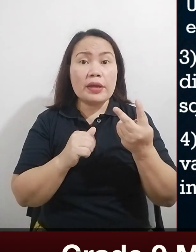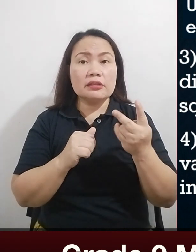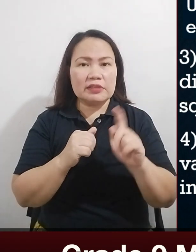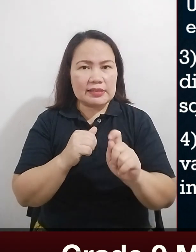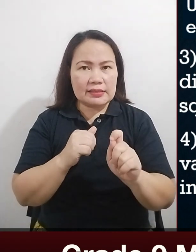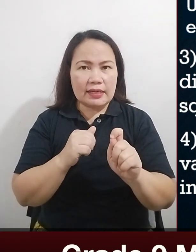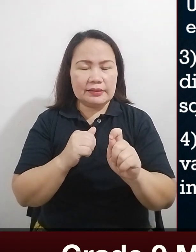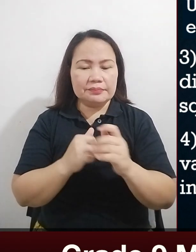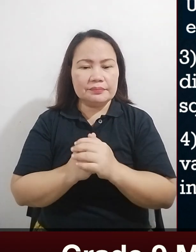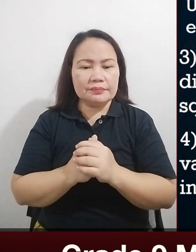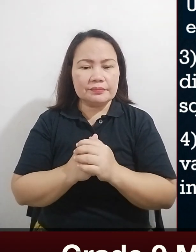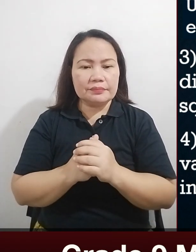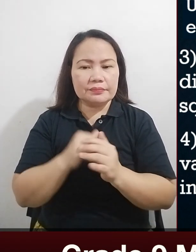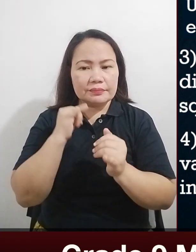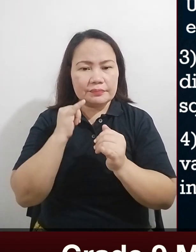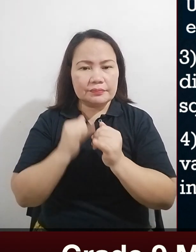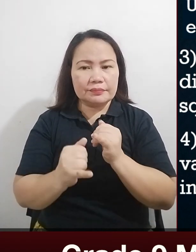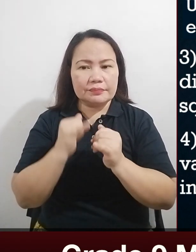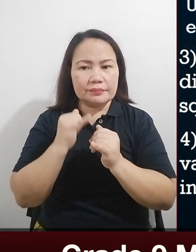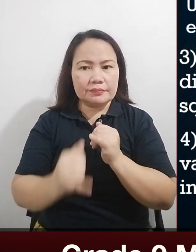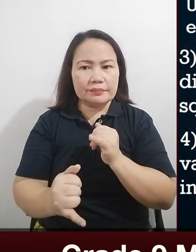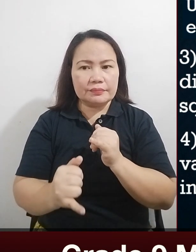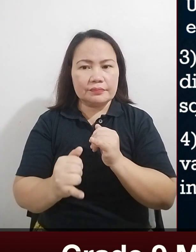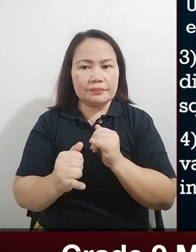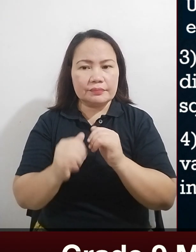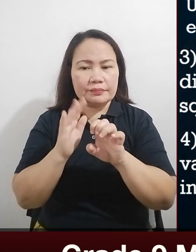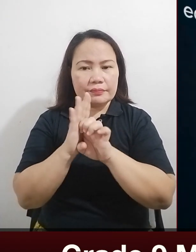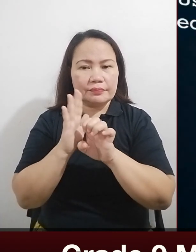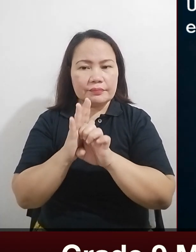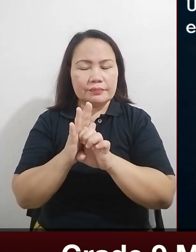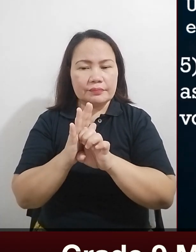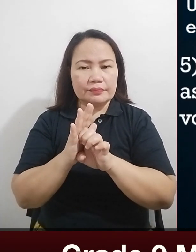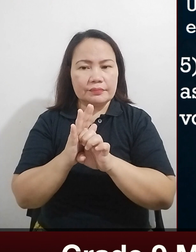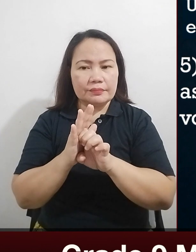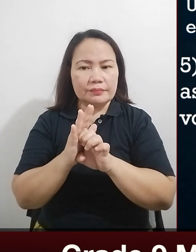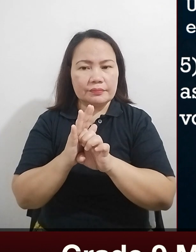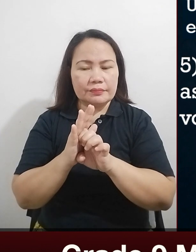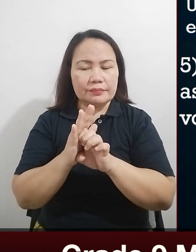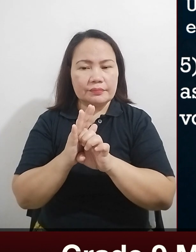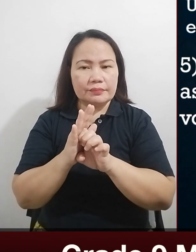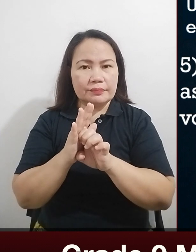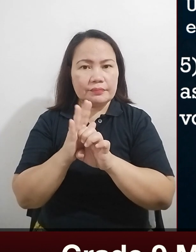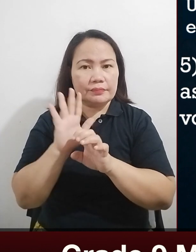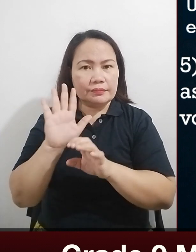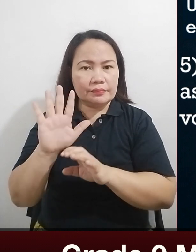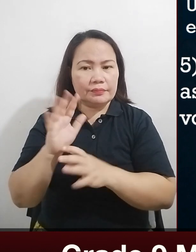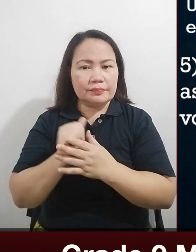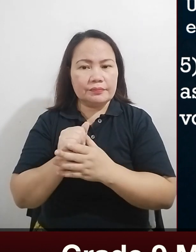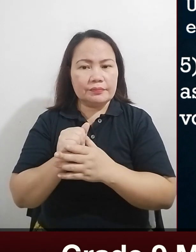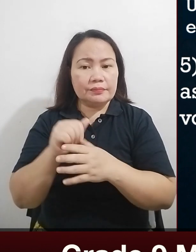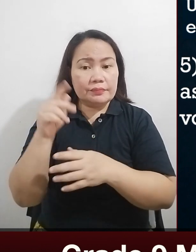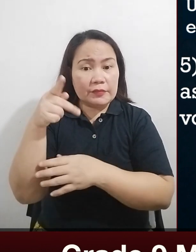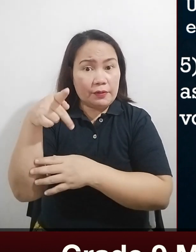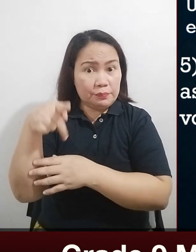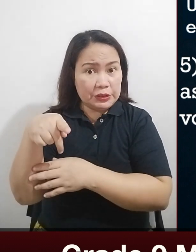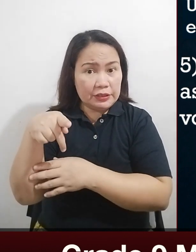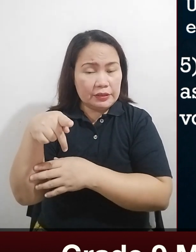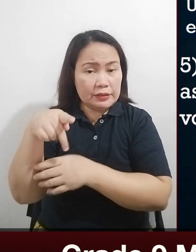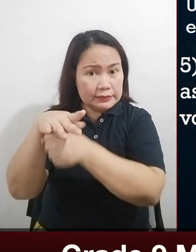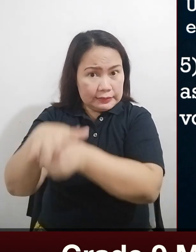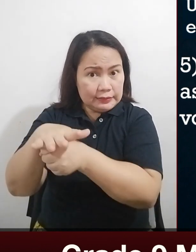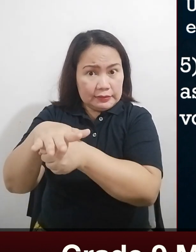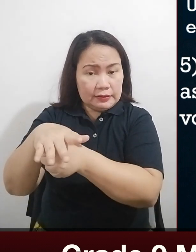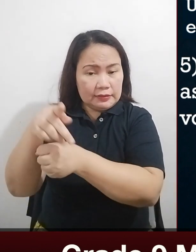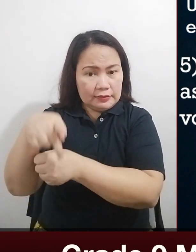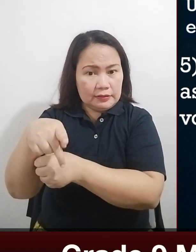the time. Okay? So last, okay, for example number 5, the pressure P